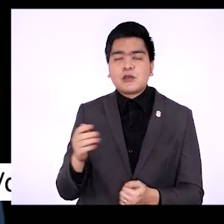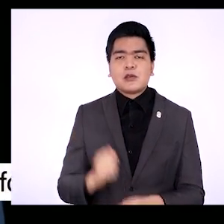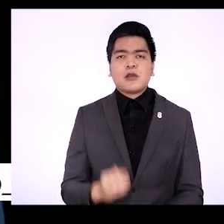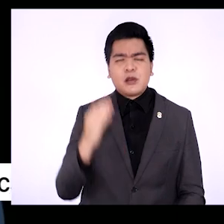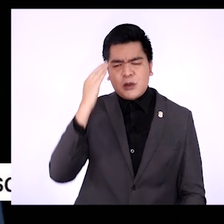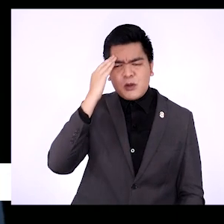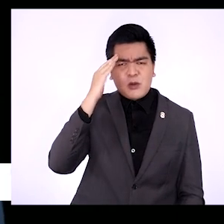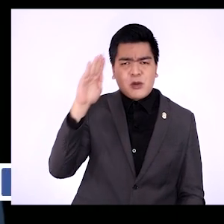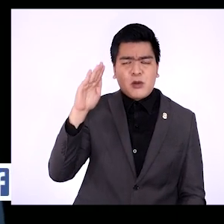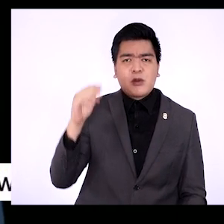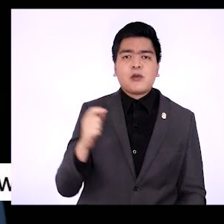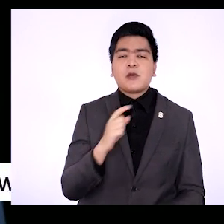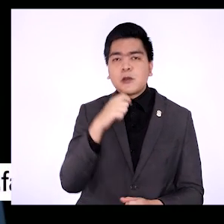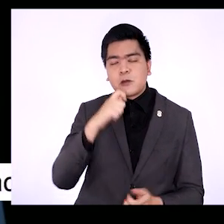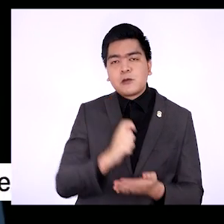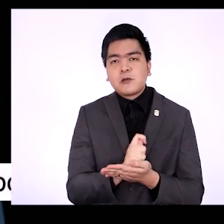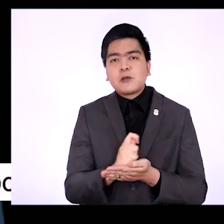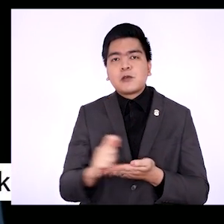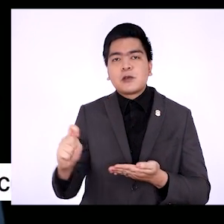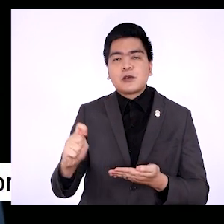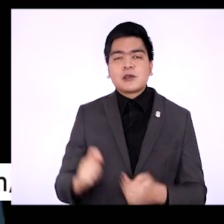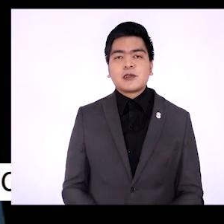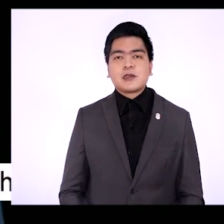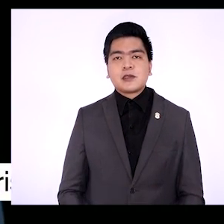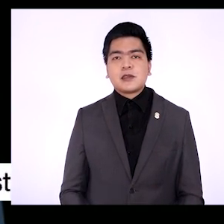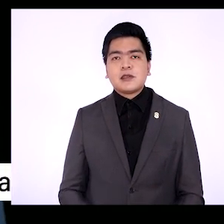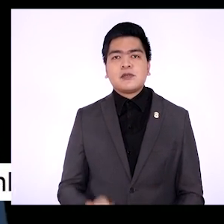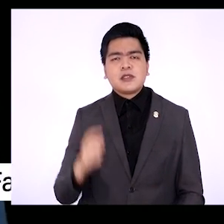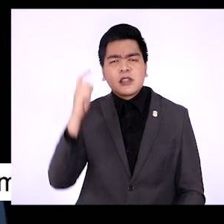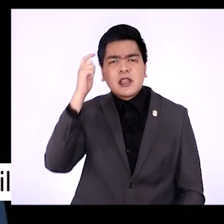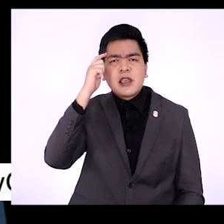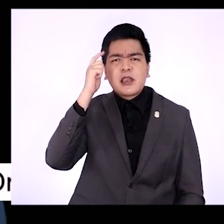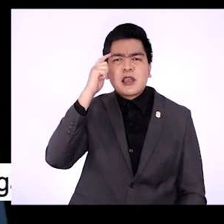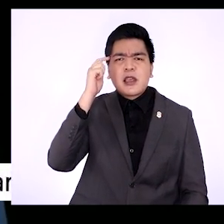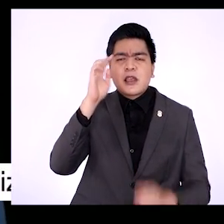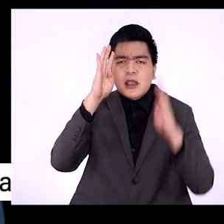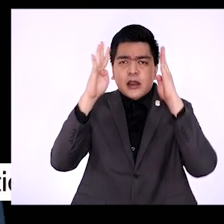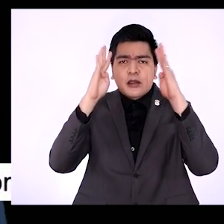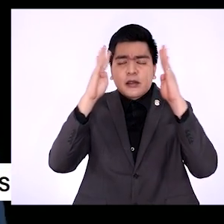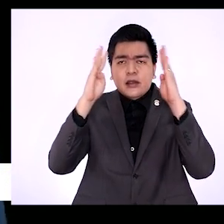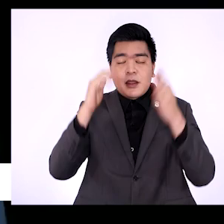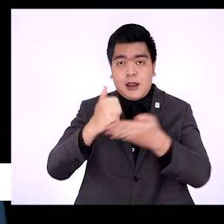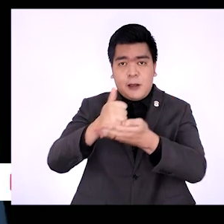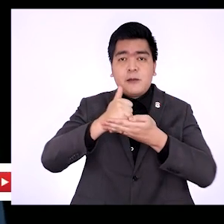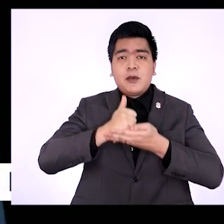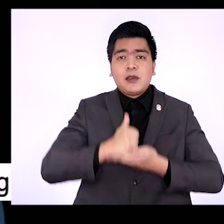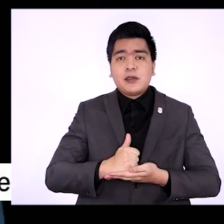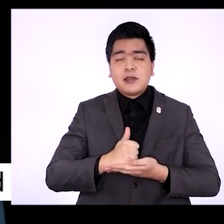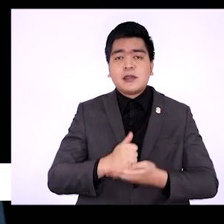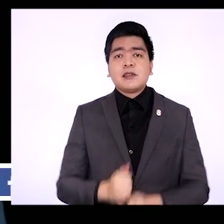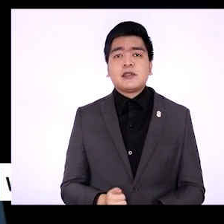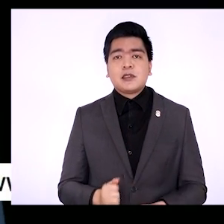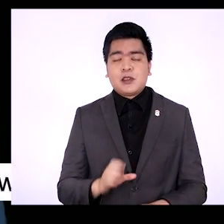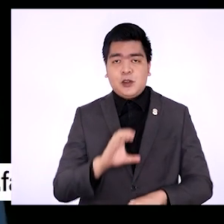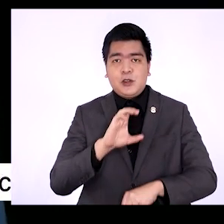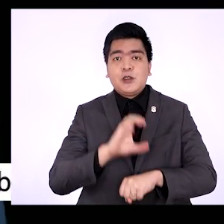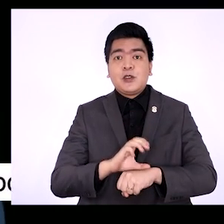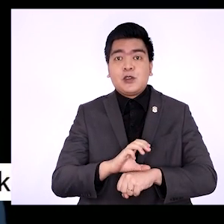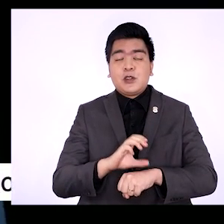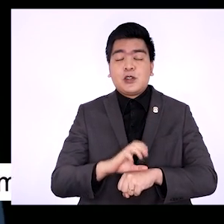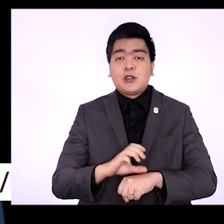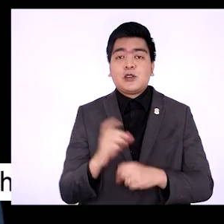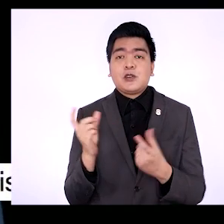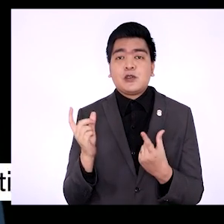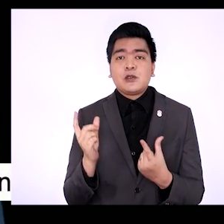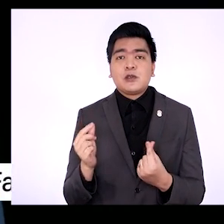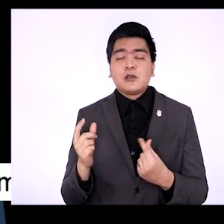His truth about. And thinking creatively will all the more help us in our church obligations,